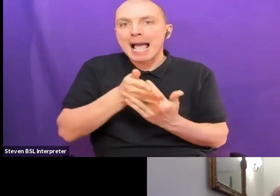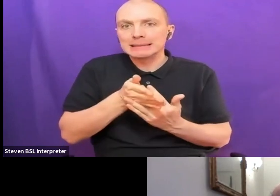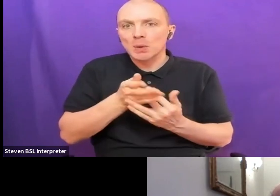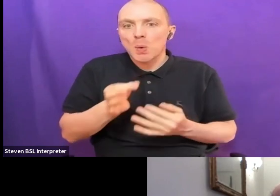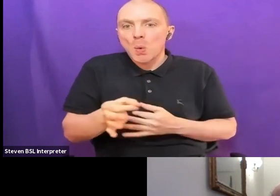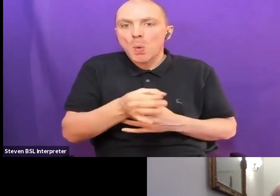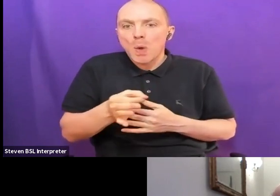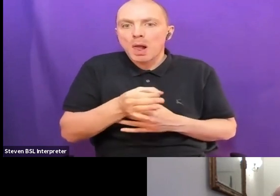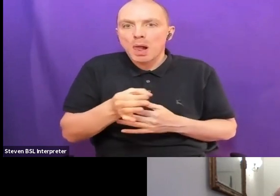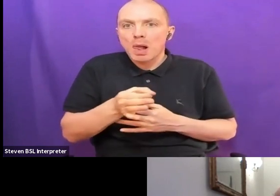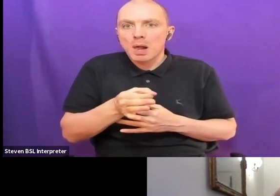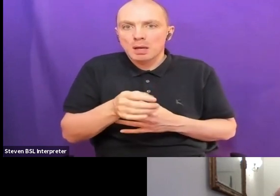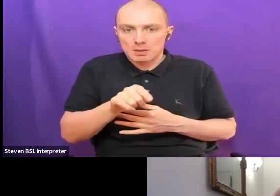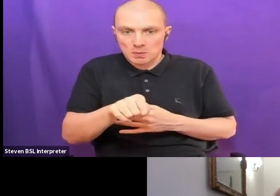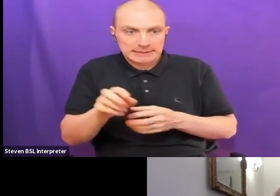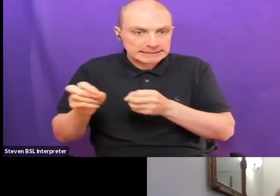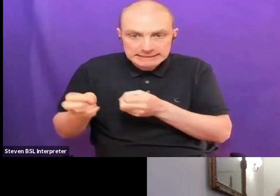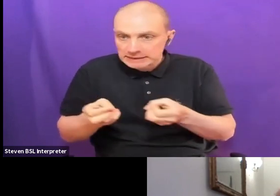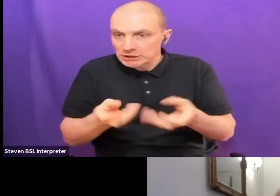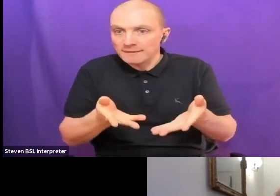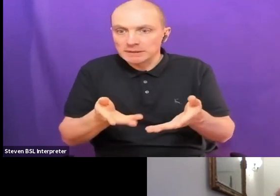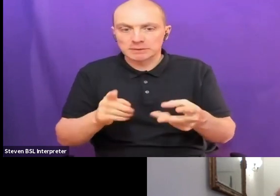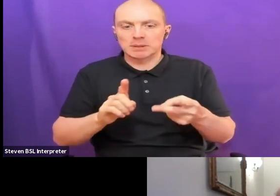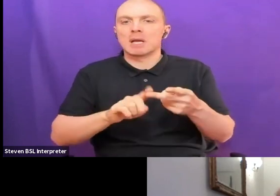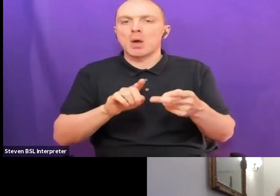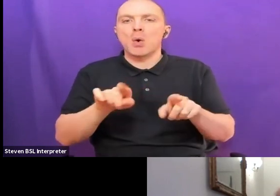better and greater sense of community and neighbourliness.